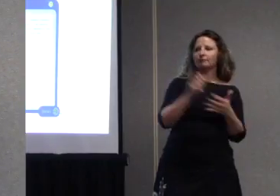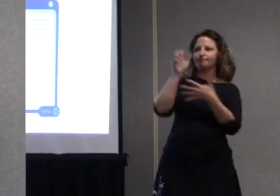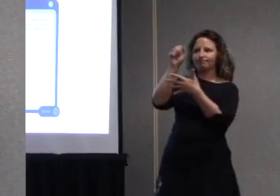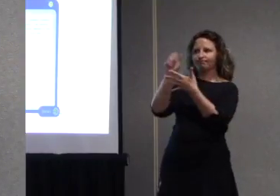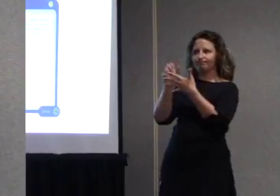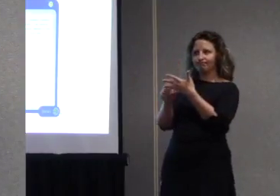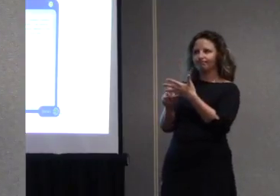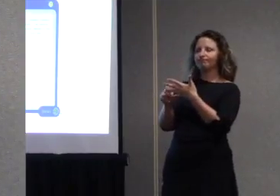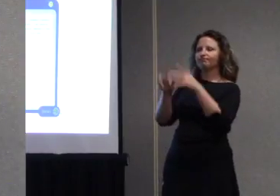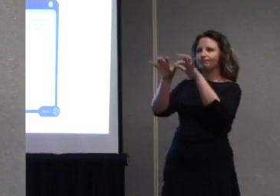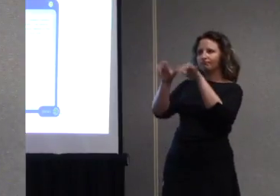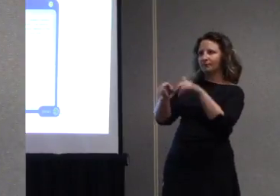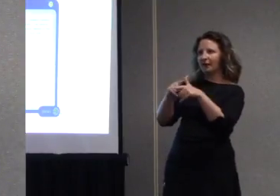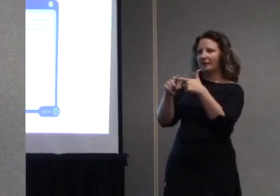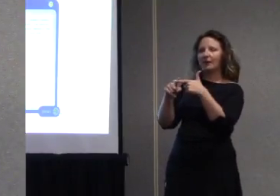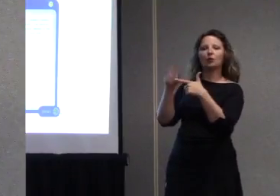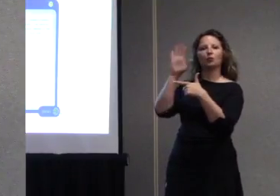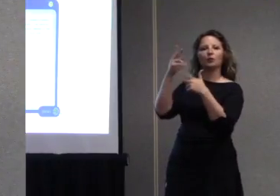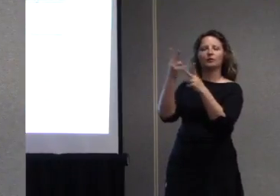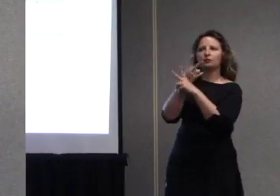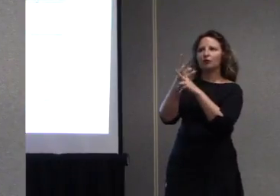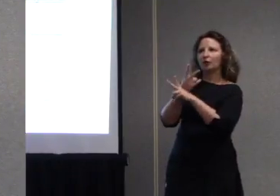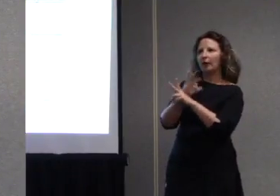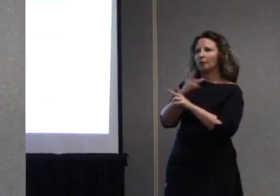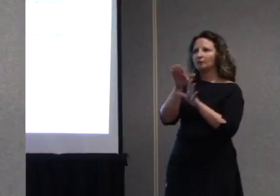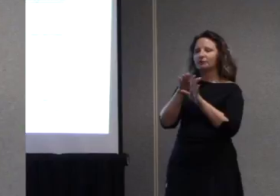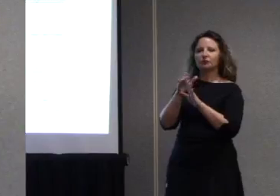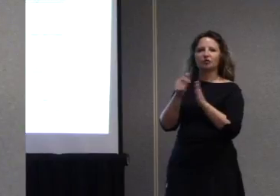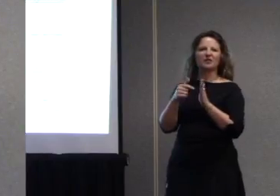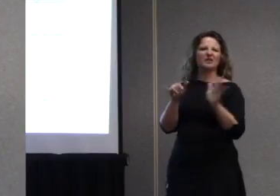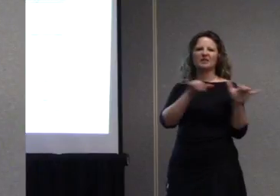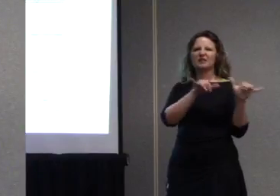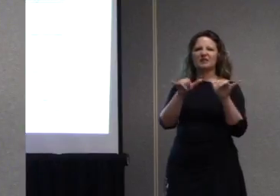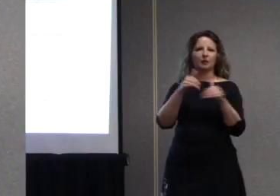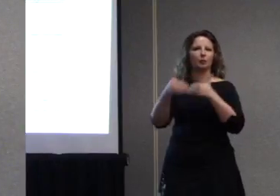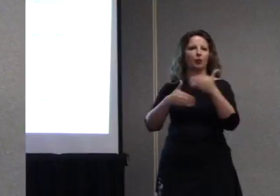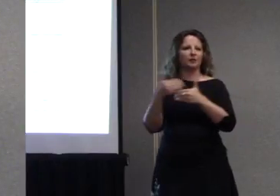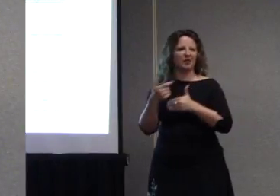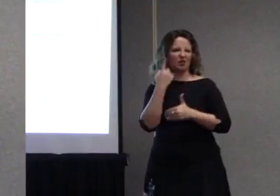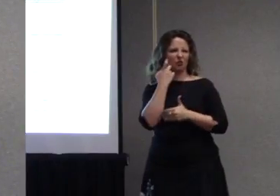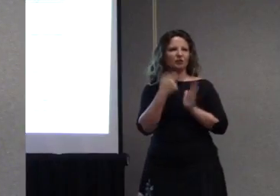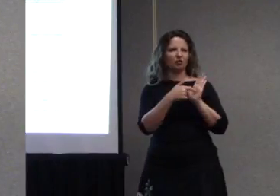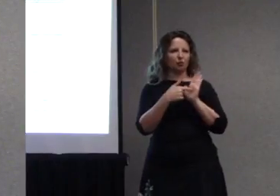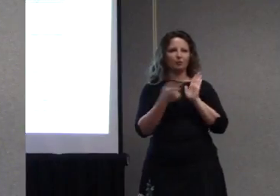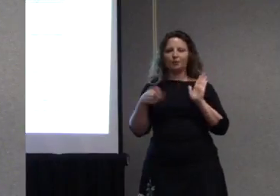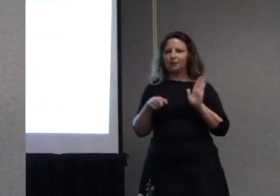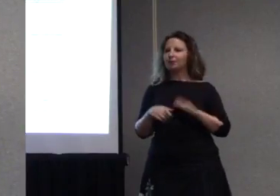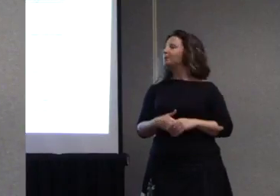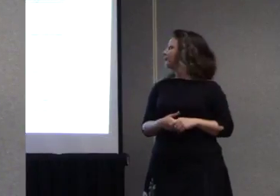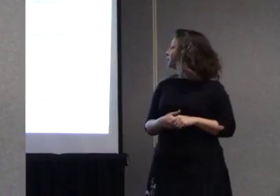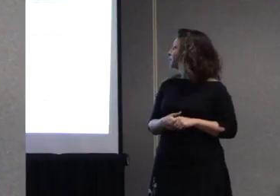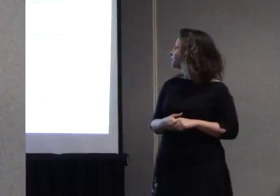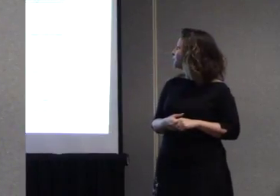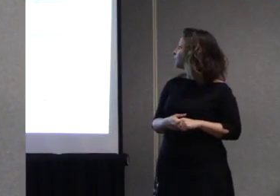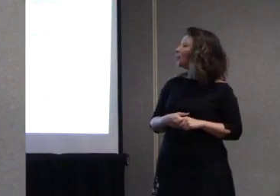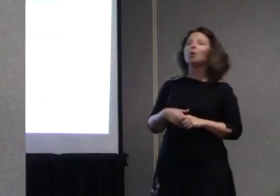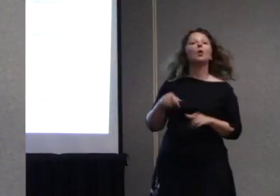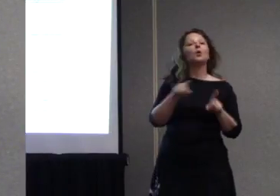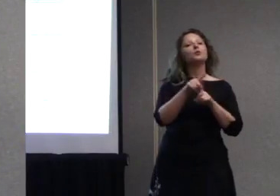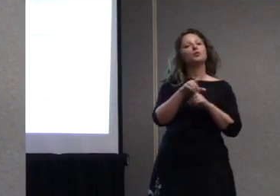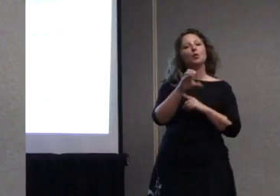screen when you're in there and you enter your scores, and then you start sorting again by the process I just showed you. You can